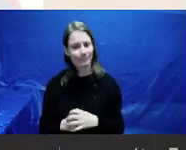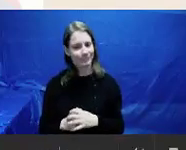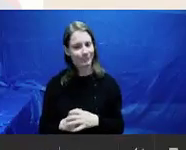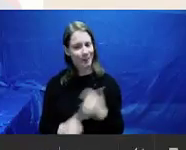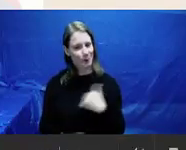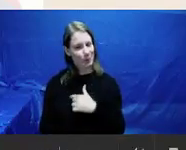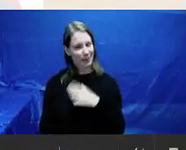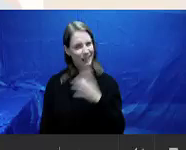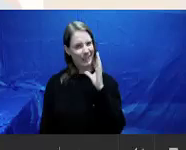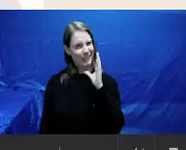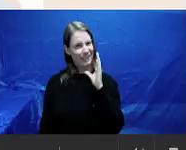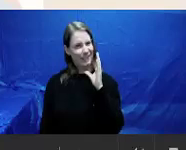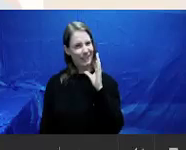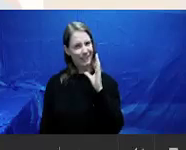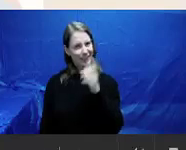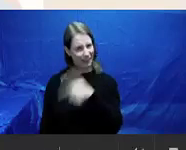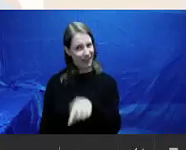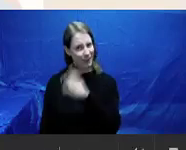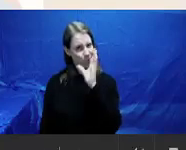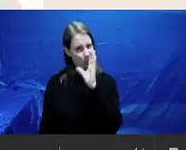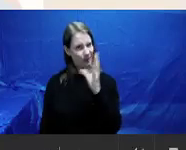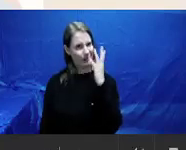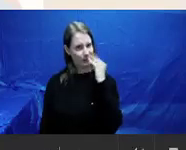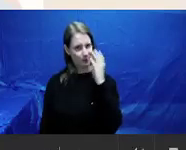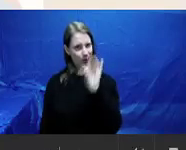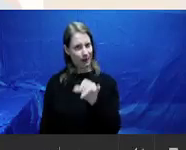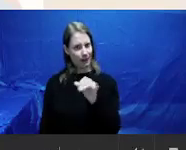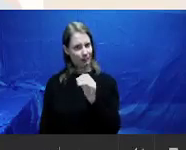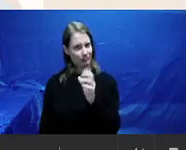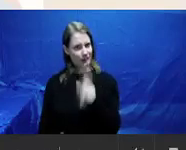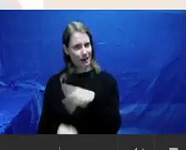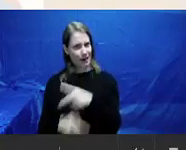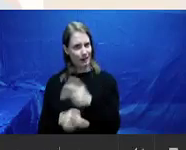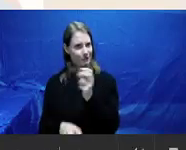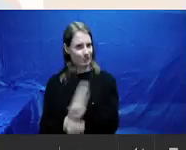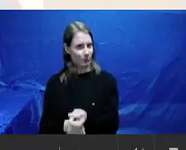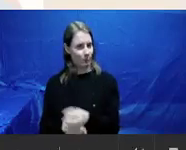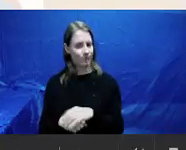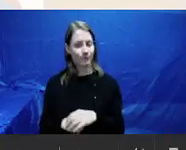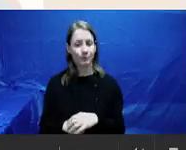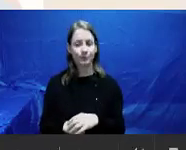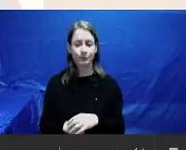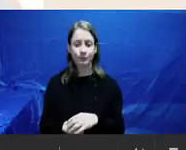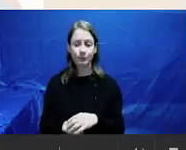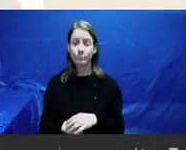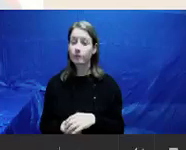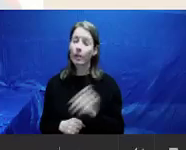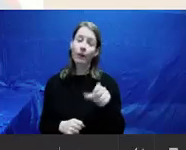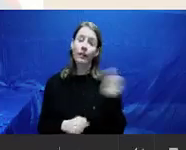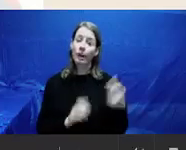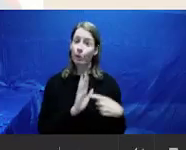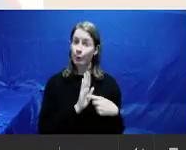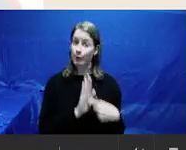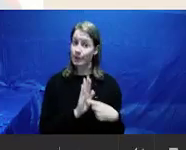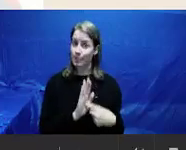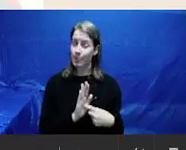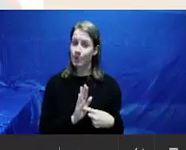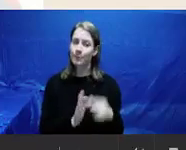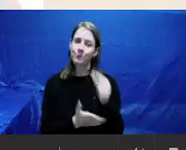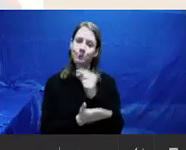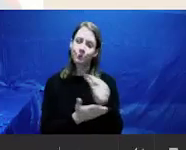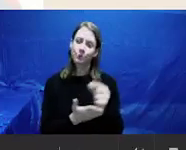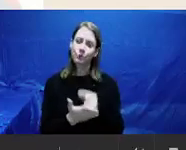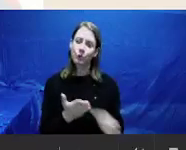this same kind of difficulty. And so that makes a difference. Another example is when I have oftentimes put graphic novels in